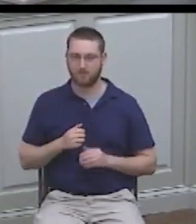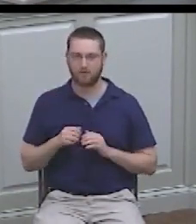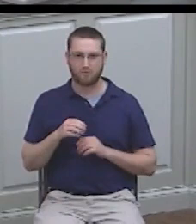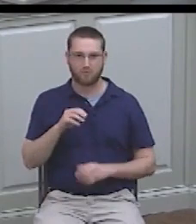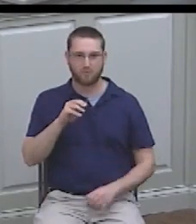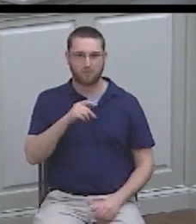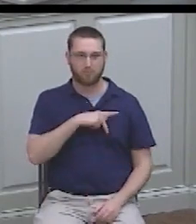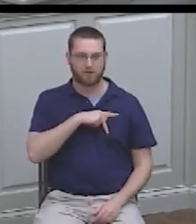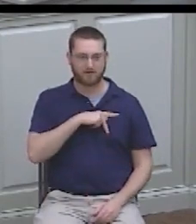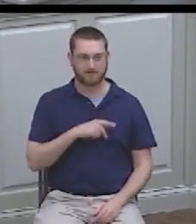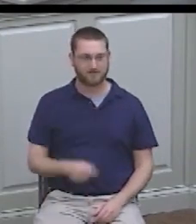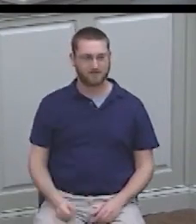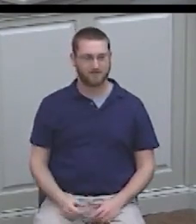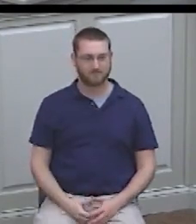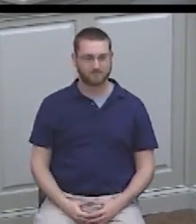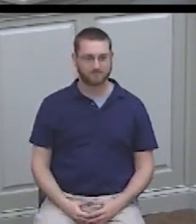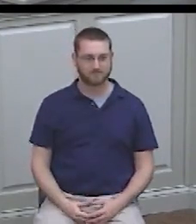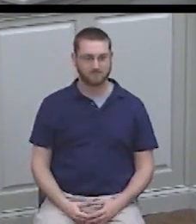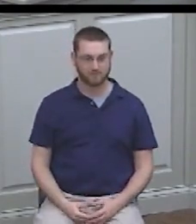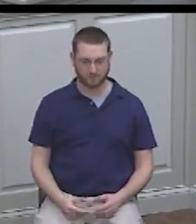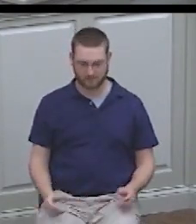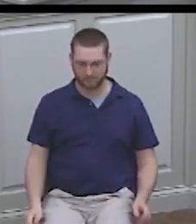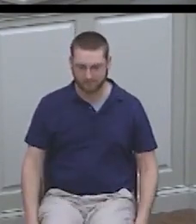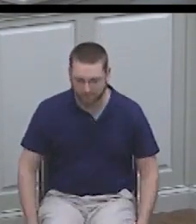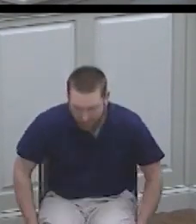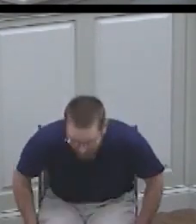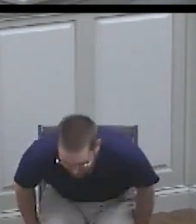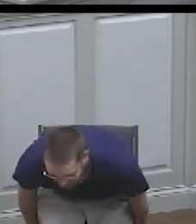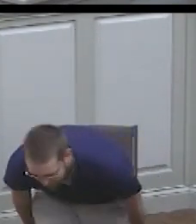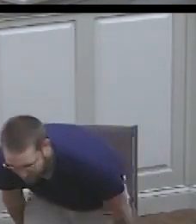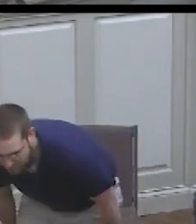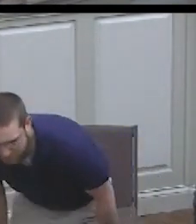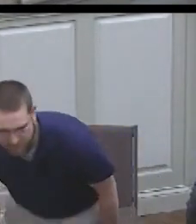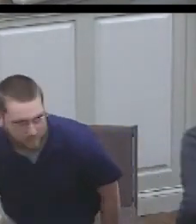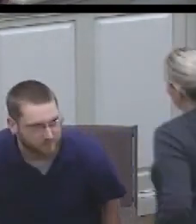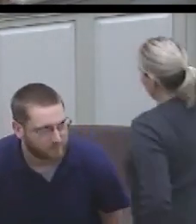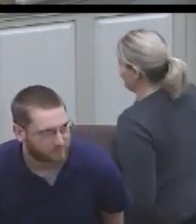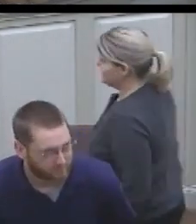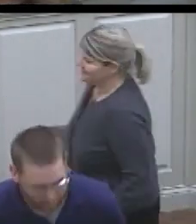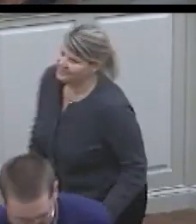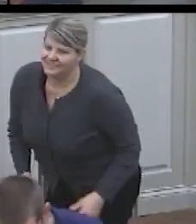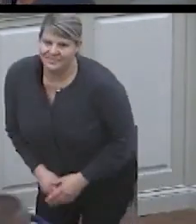Feel like Rodney Dangerfield. I'll second it, Mr. Mayor. I want to put it to a vote.